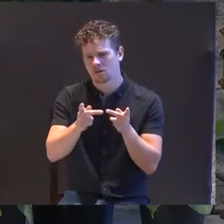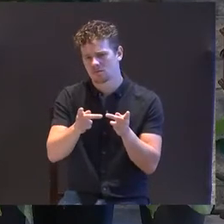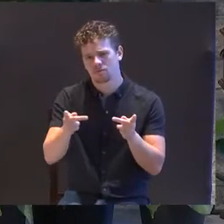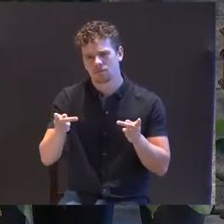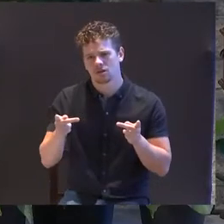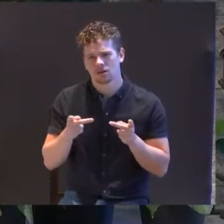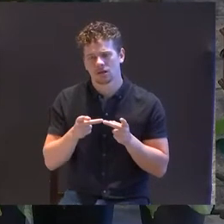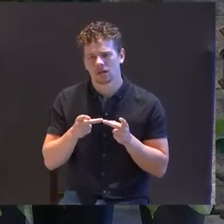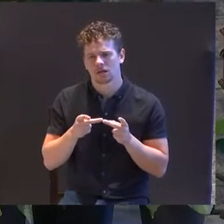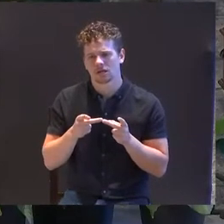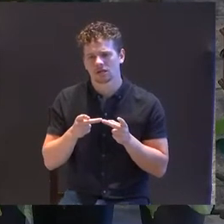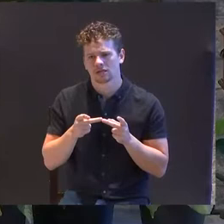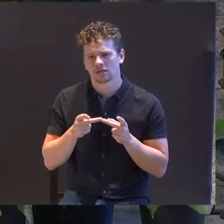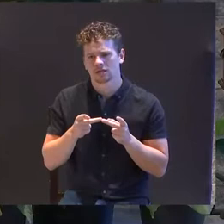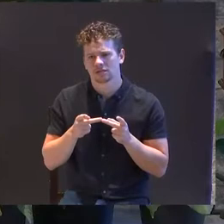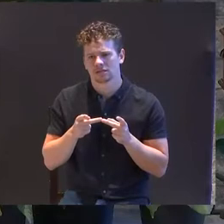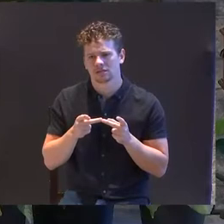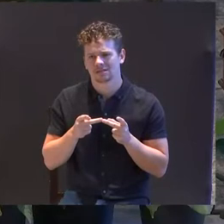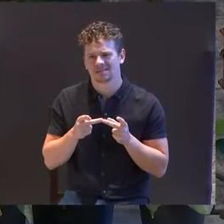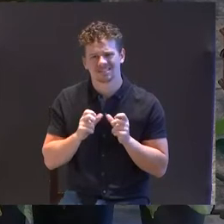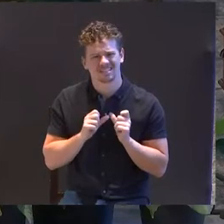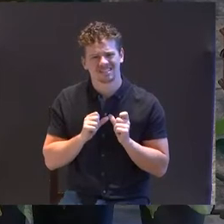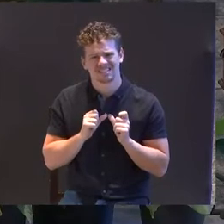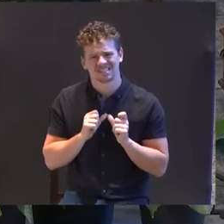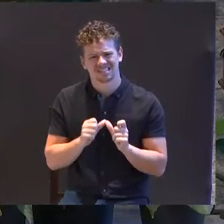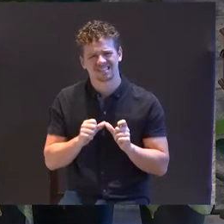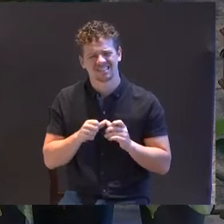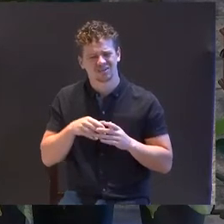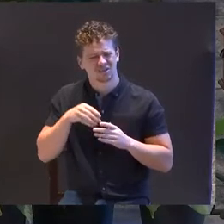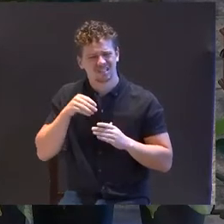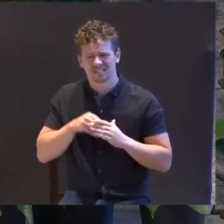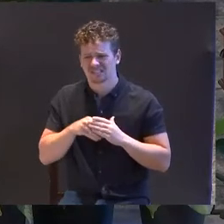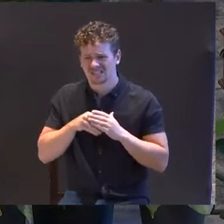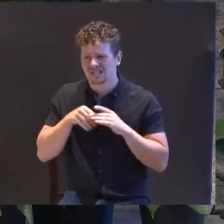That infinite, invisible presence that dwells within.